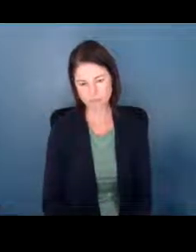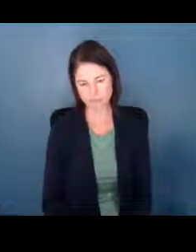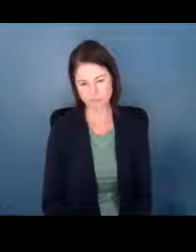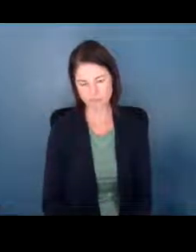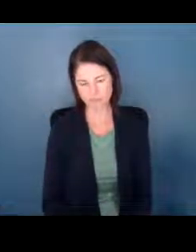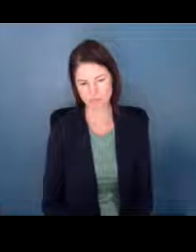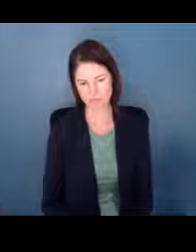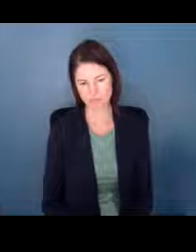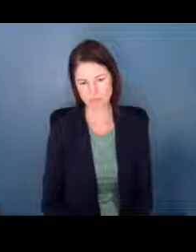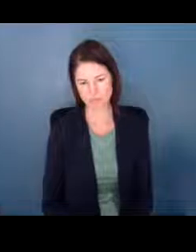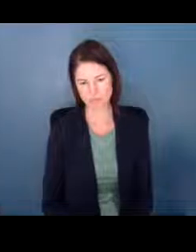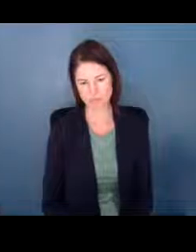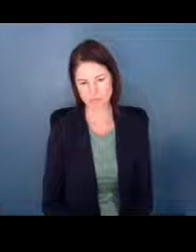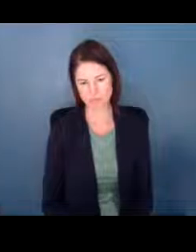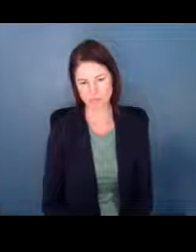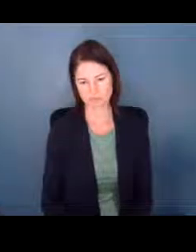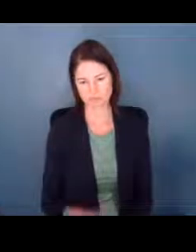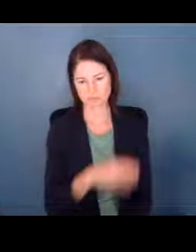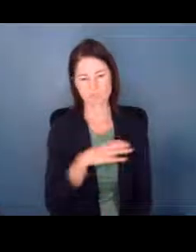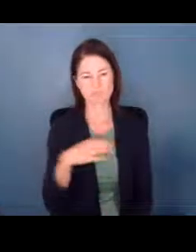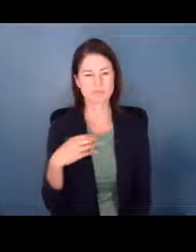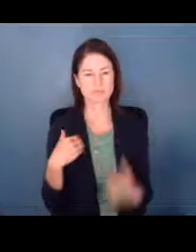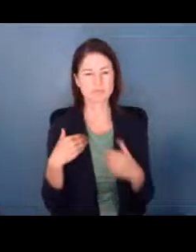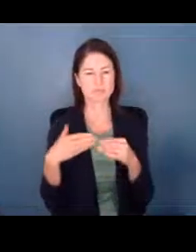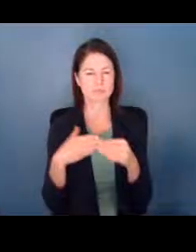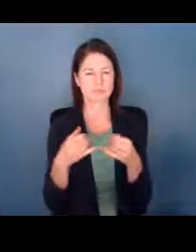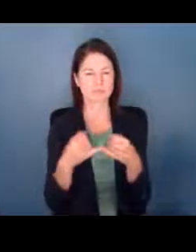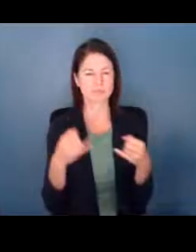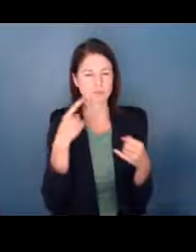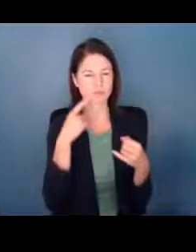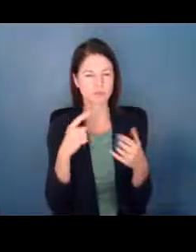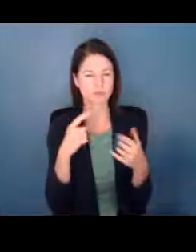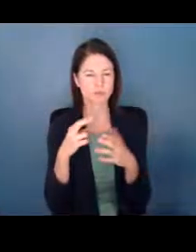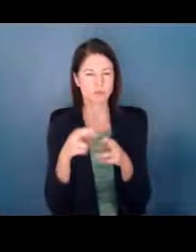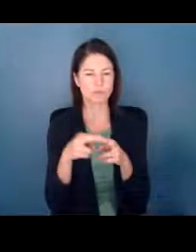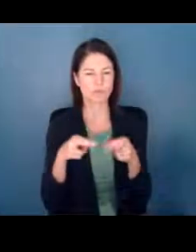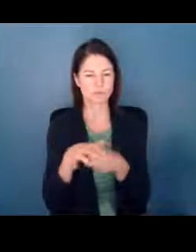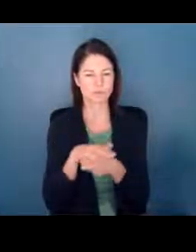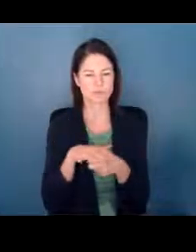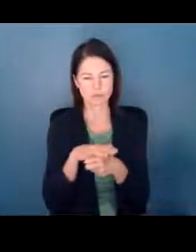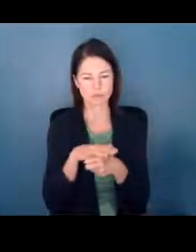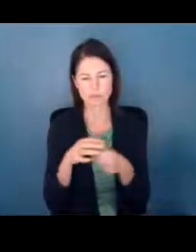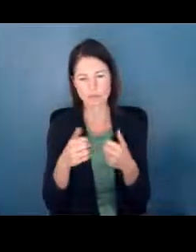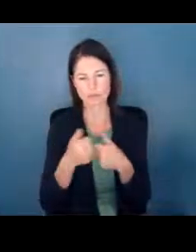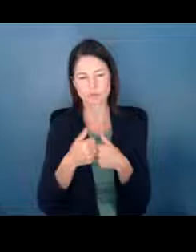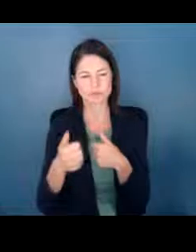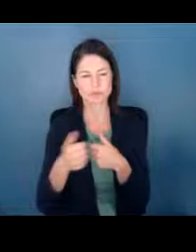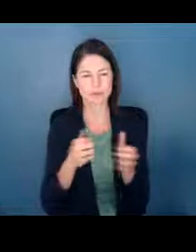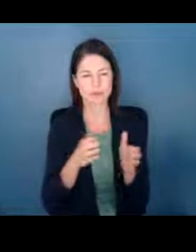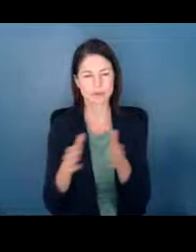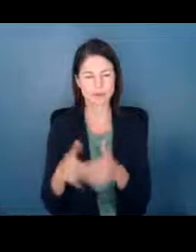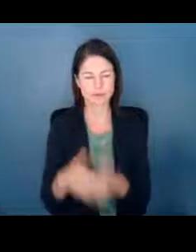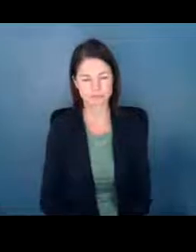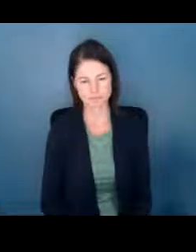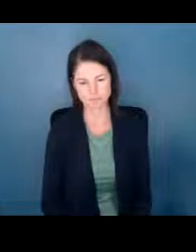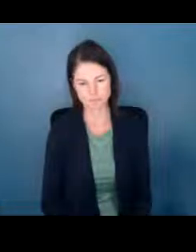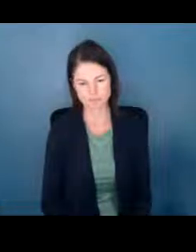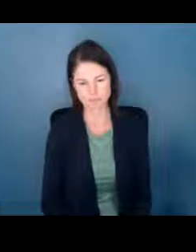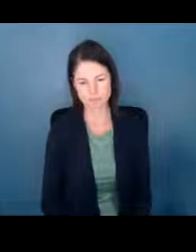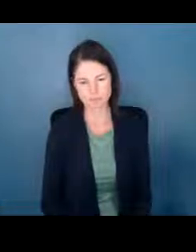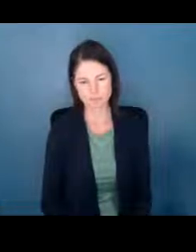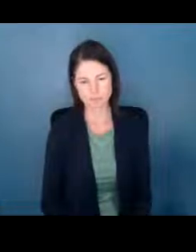The Commission maintains guidelines for the development of regional transportation plans and the California Transportation Plan. Most